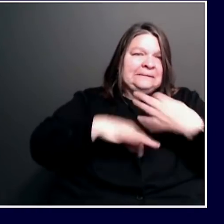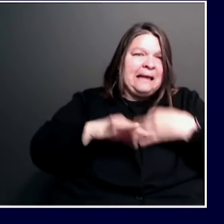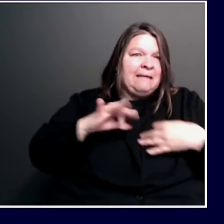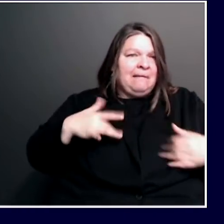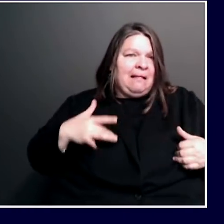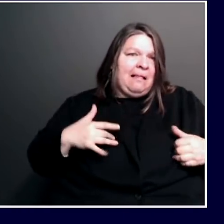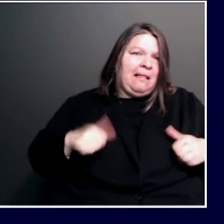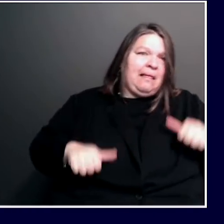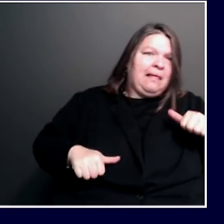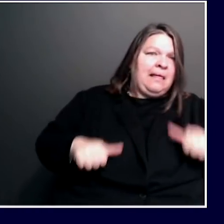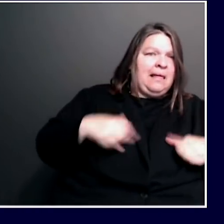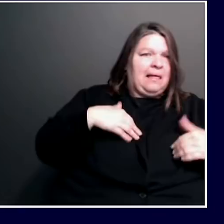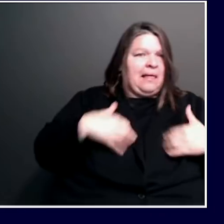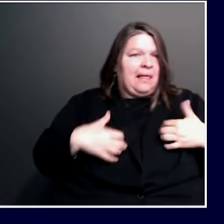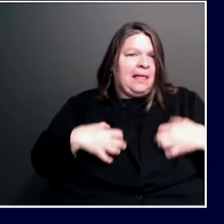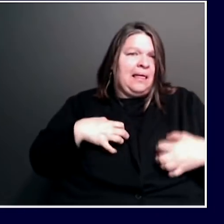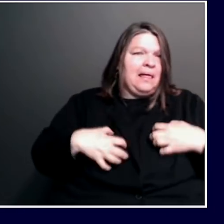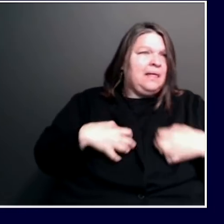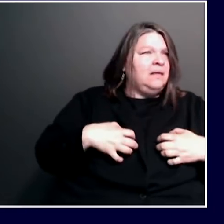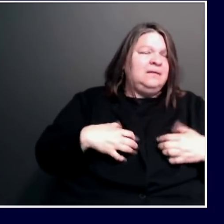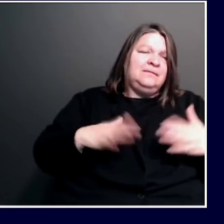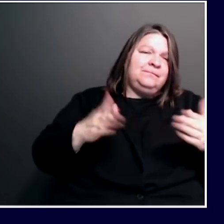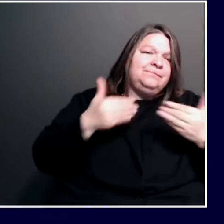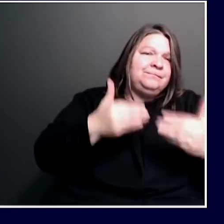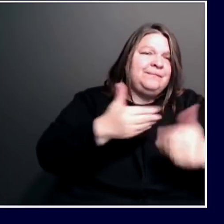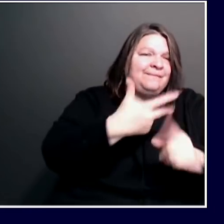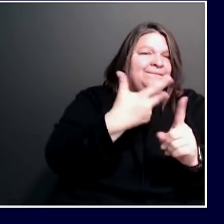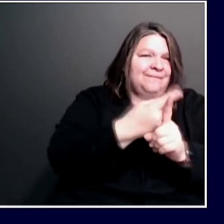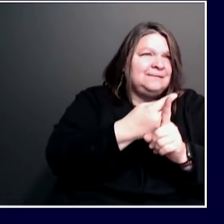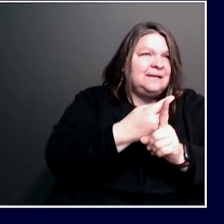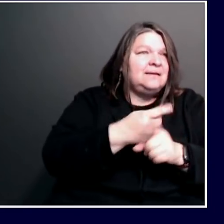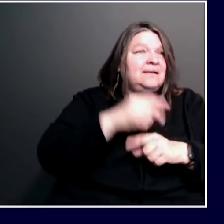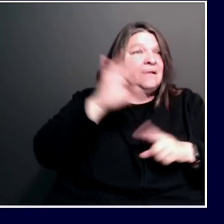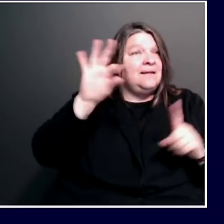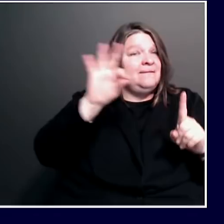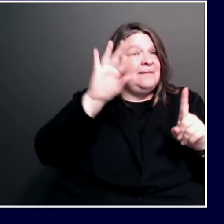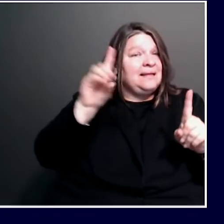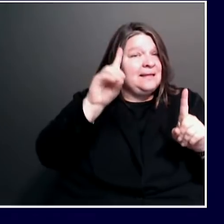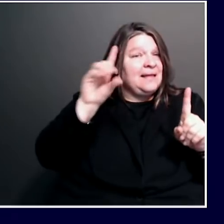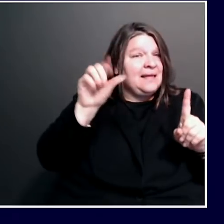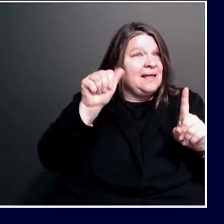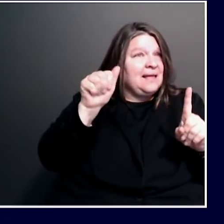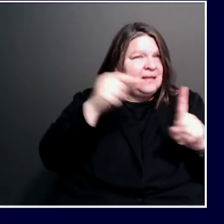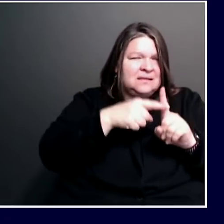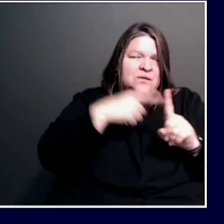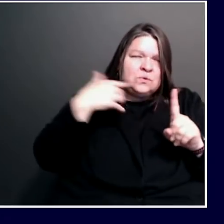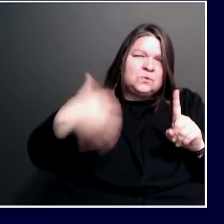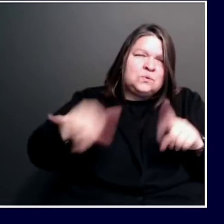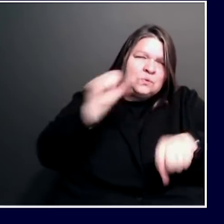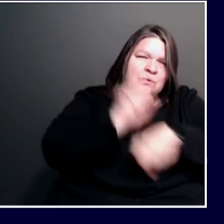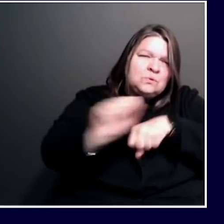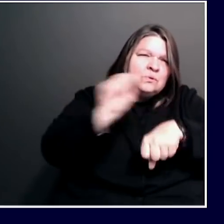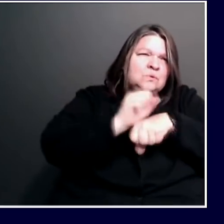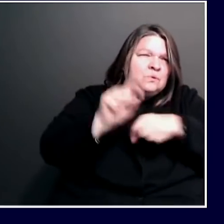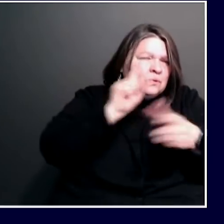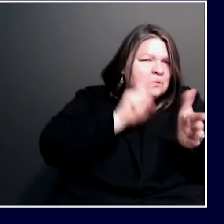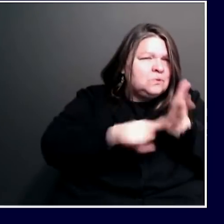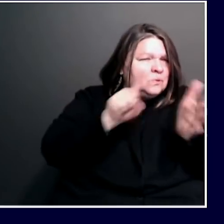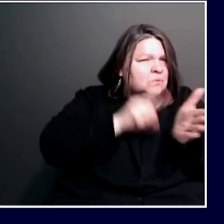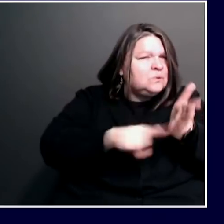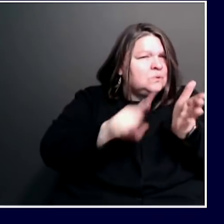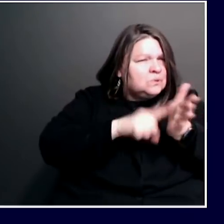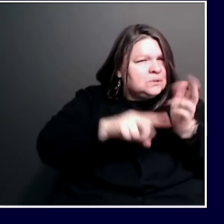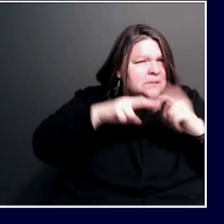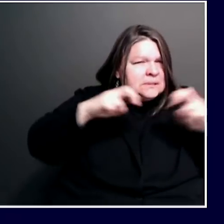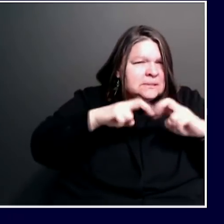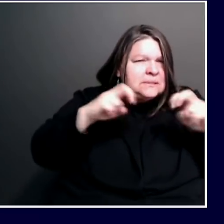review reams of data from millions of people who have received the vaccine to ensure that it's both safe and effective.